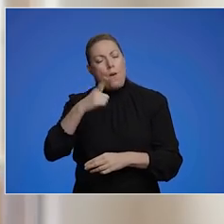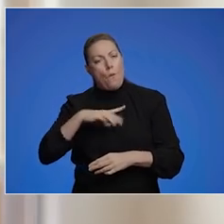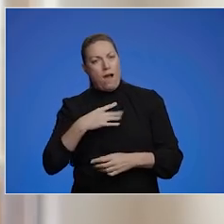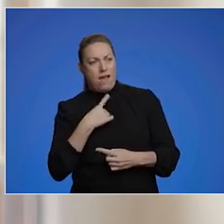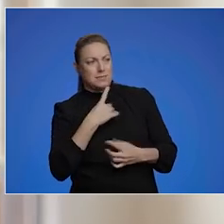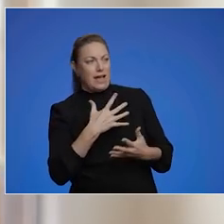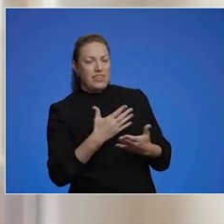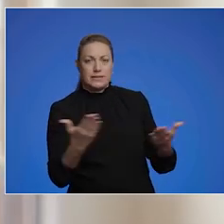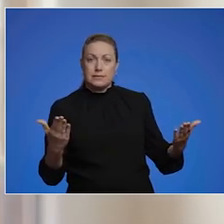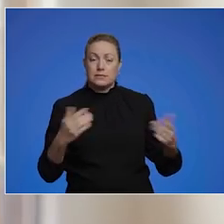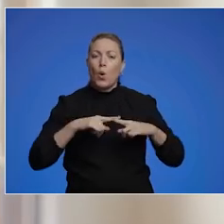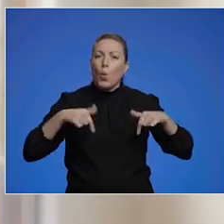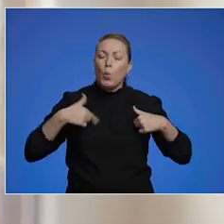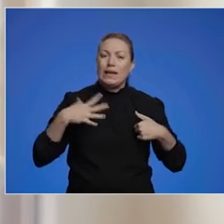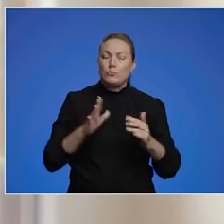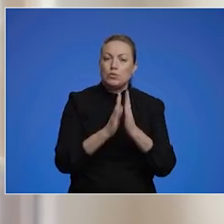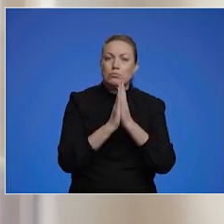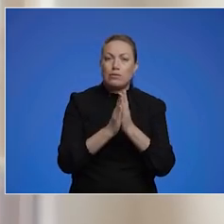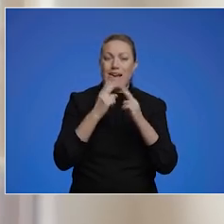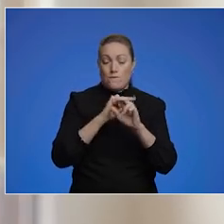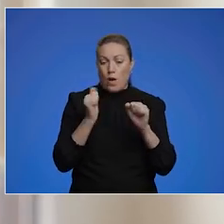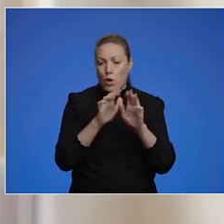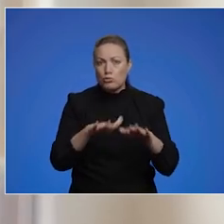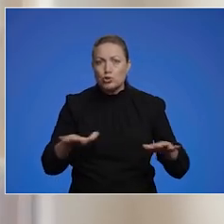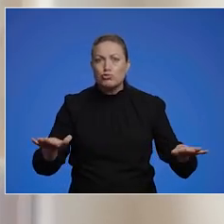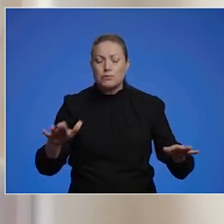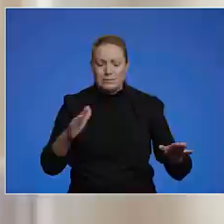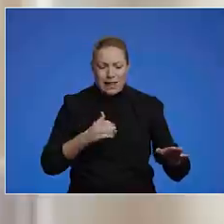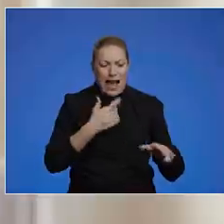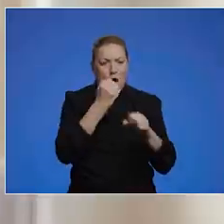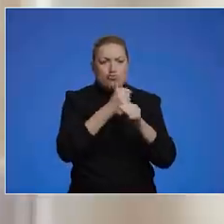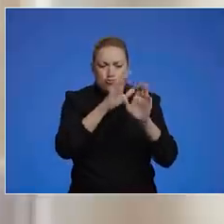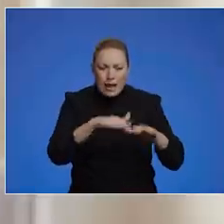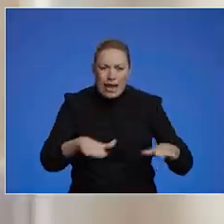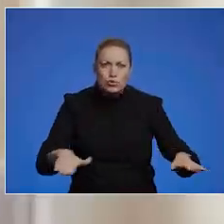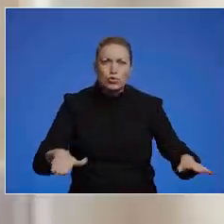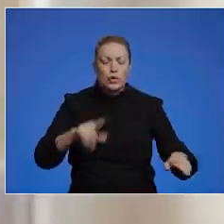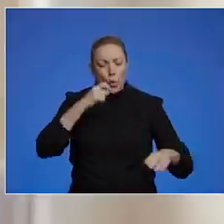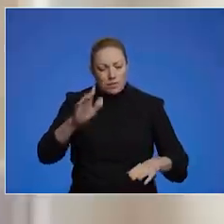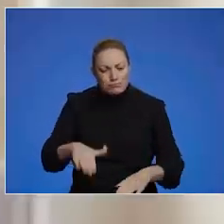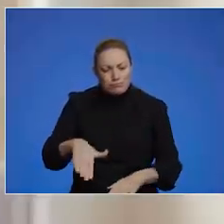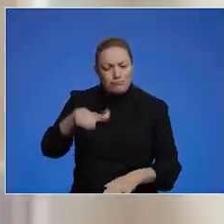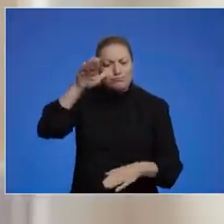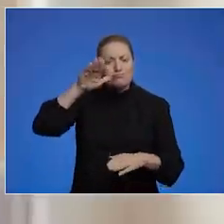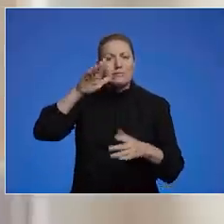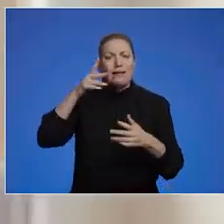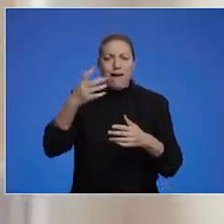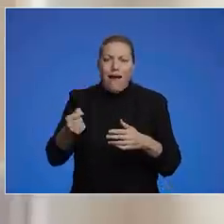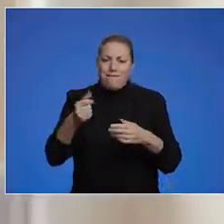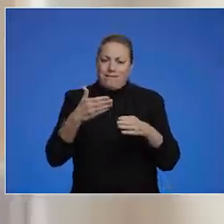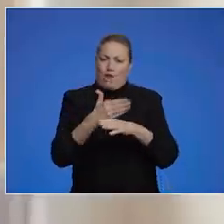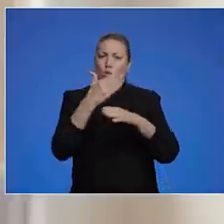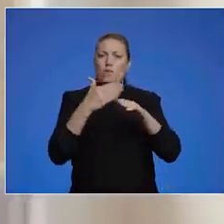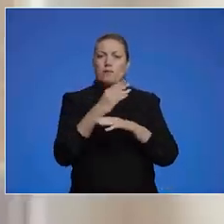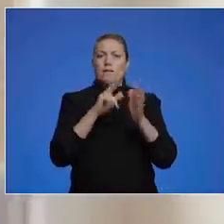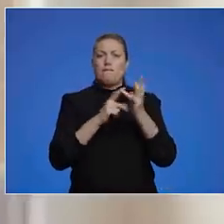for our children, for our grandchildren, that there will be vocations. You see, many young people do have vocations, but